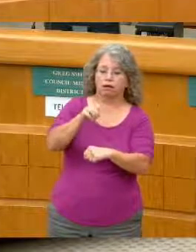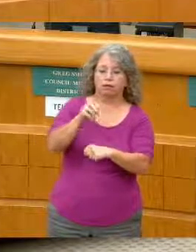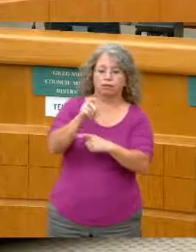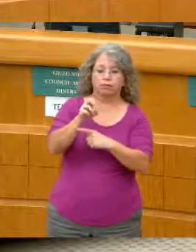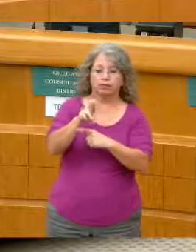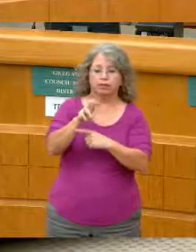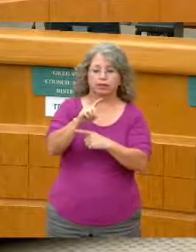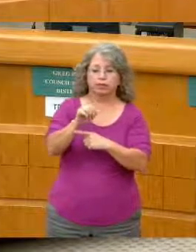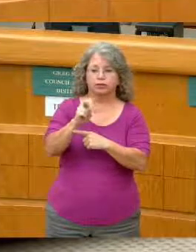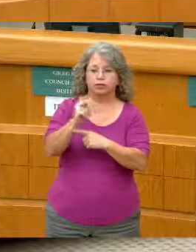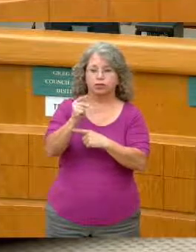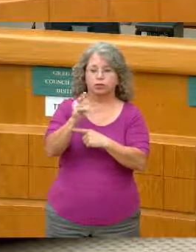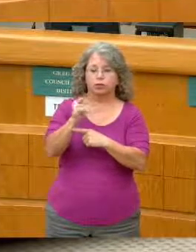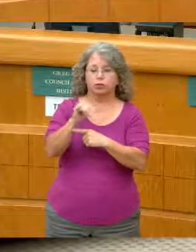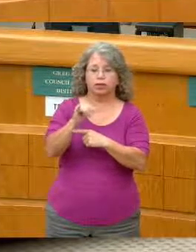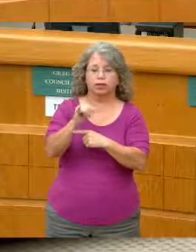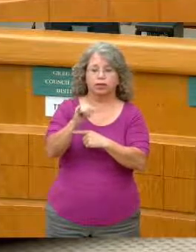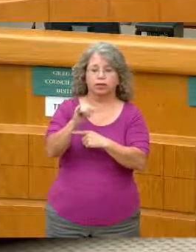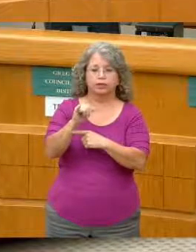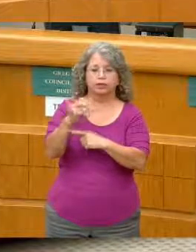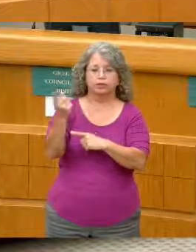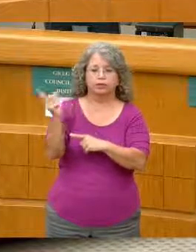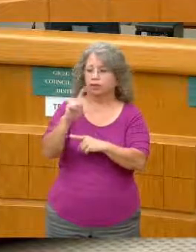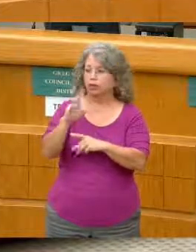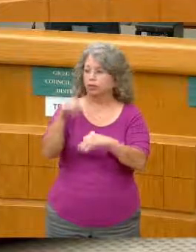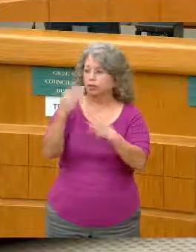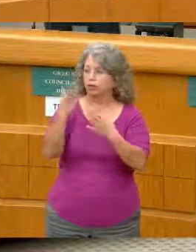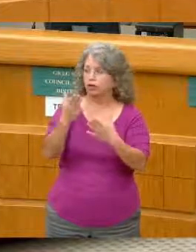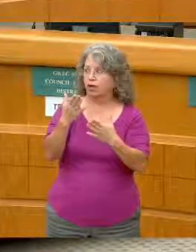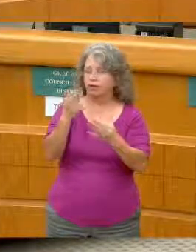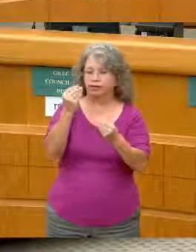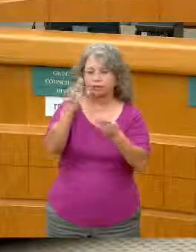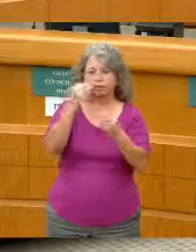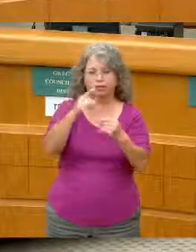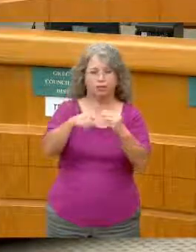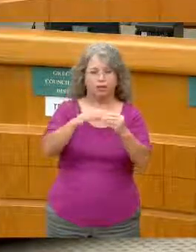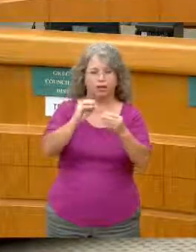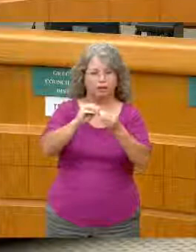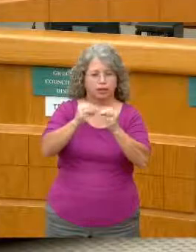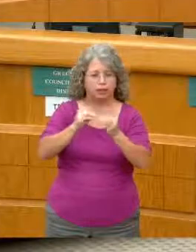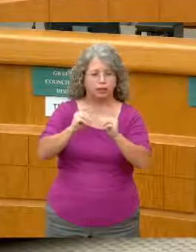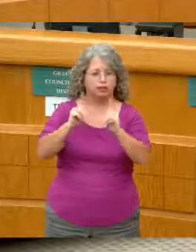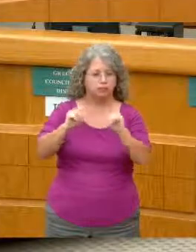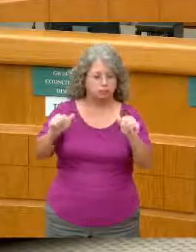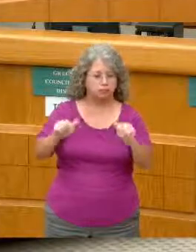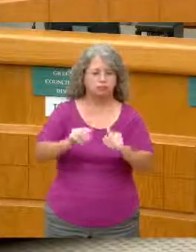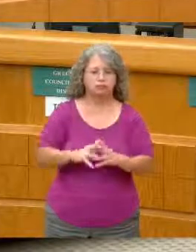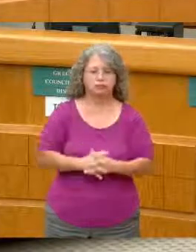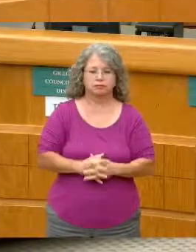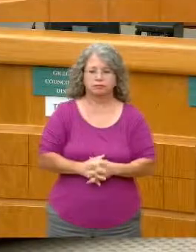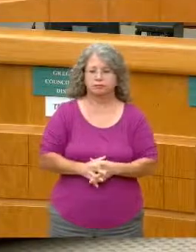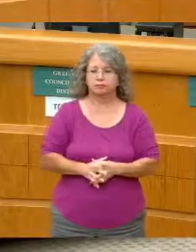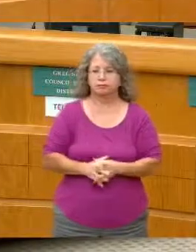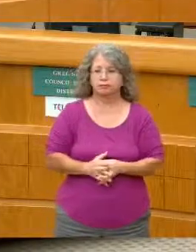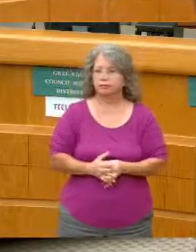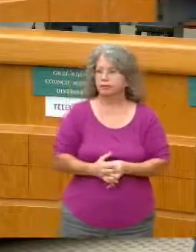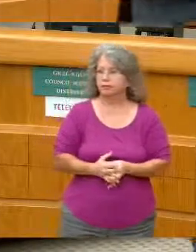city manager, to come keep us updated and as what we are in the numbers and any information he might have for us.